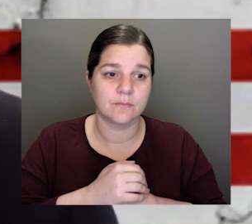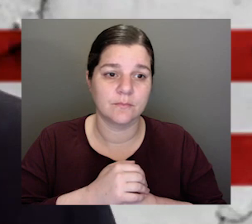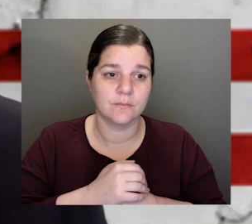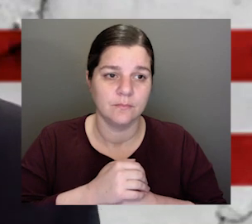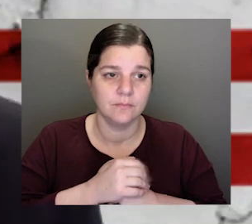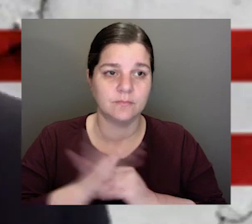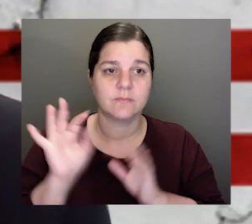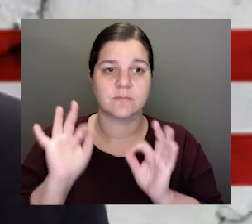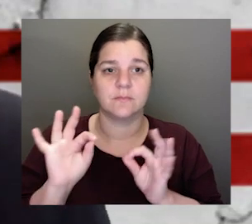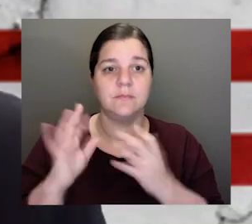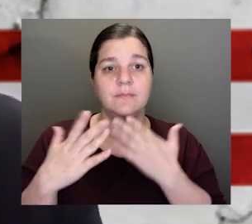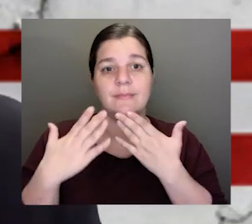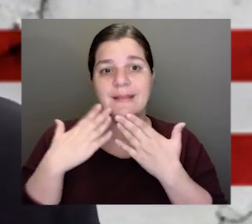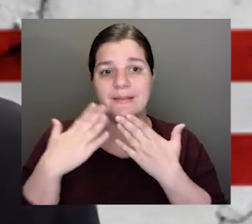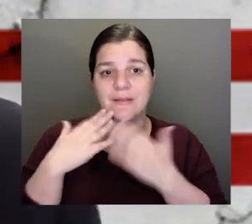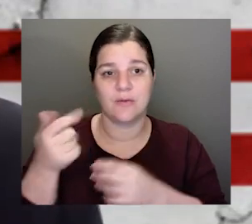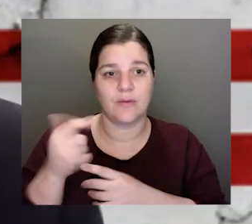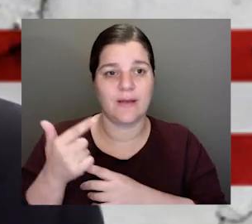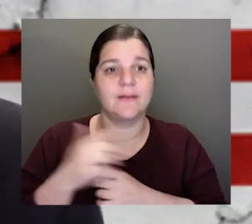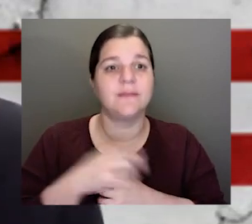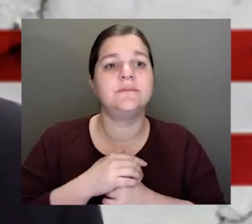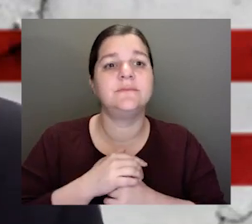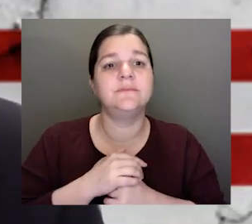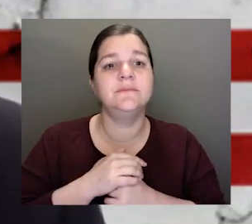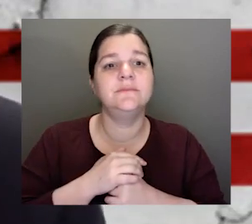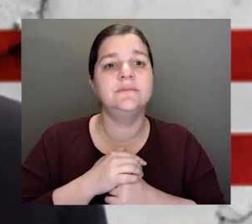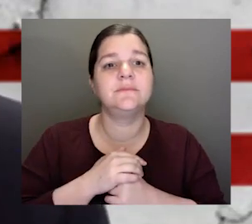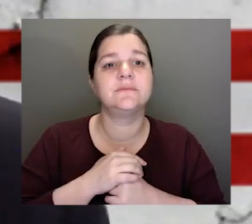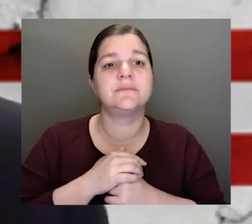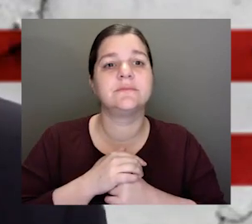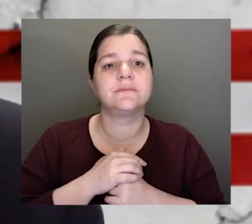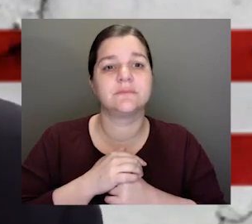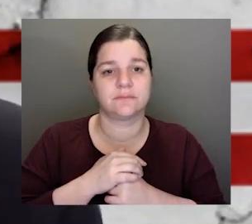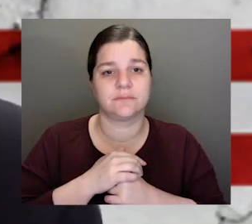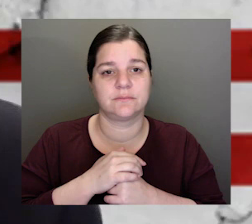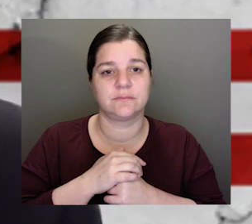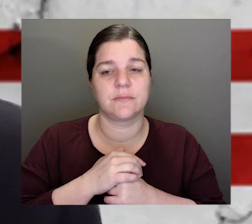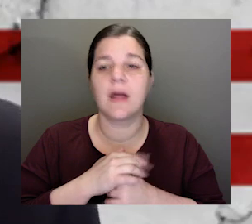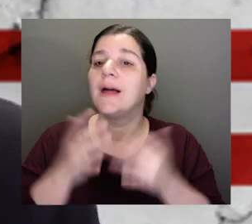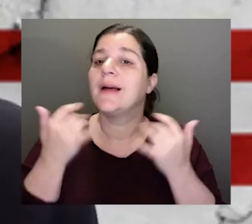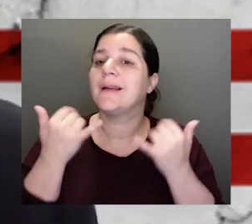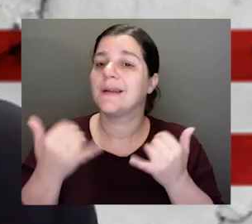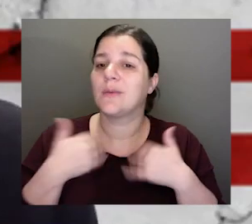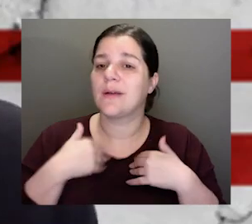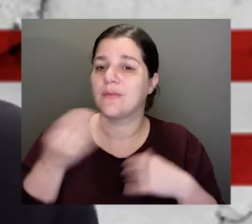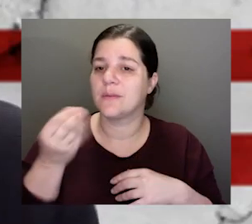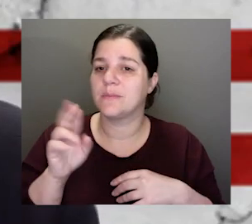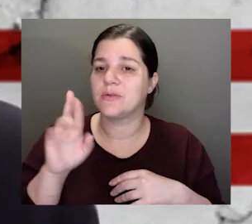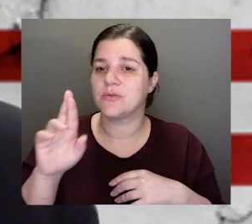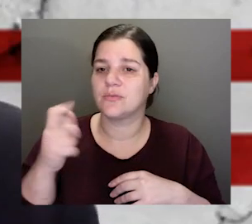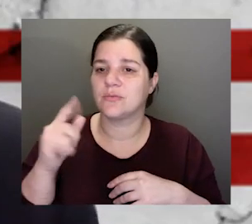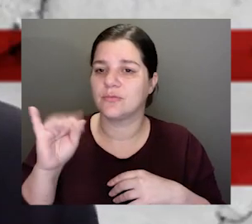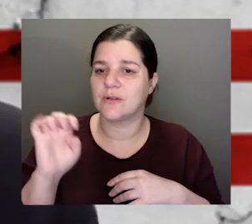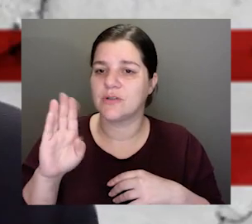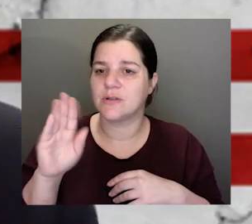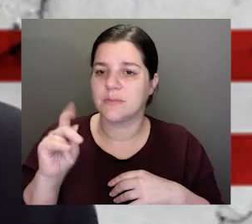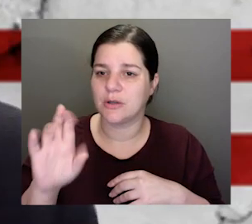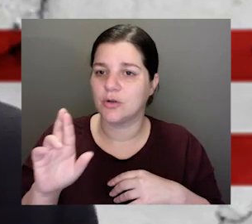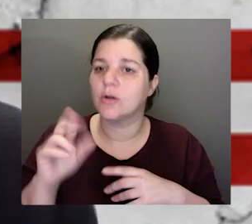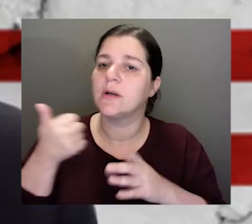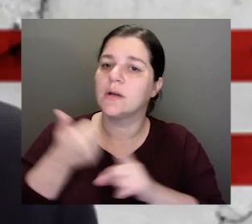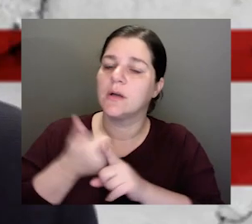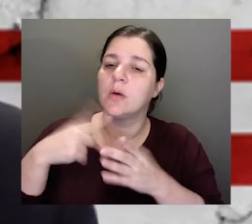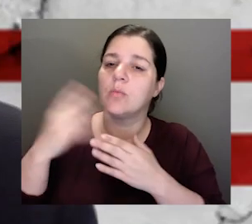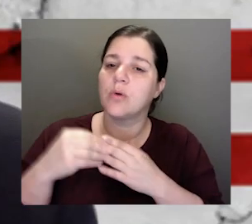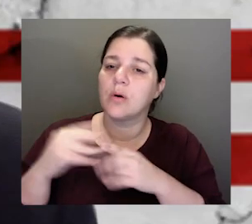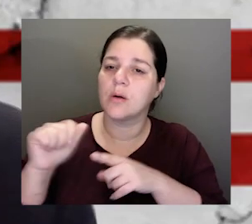Thanks, Greg. And for our last brief before Q&A, we have Mr. Reggie Baker, who is the Program Training Branch